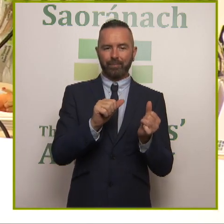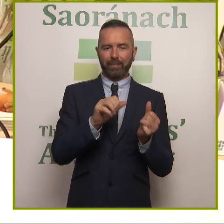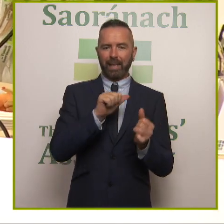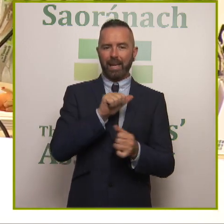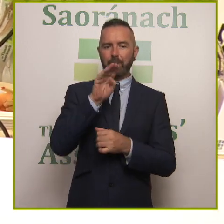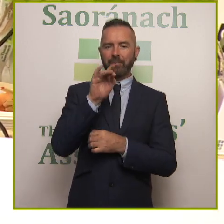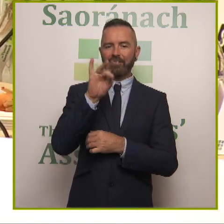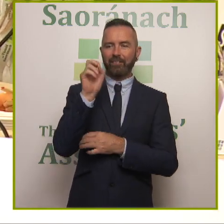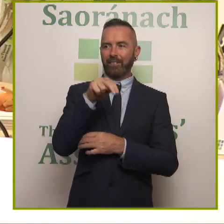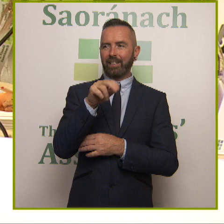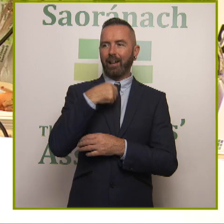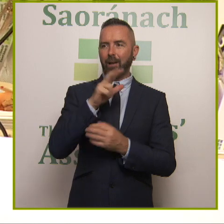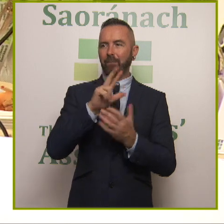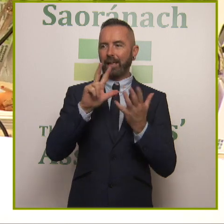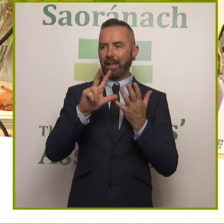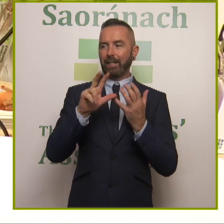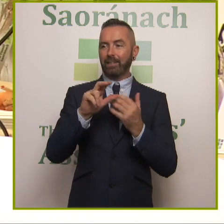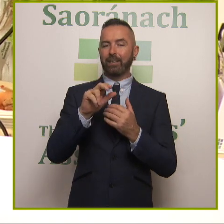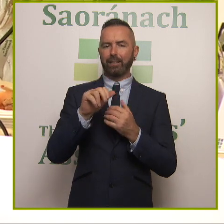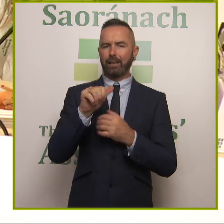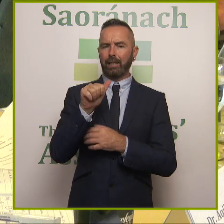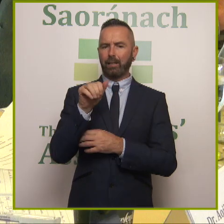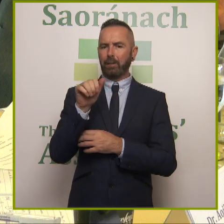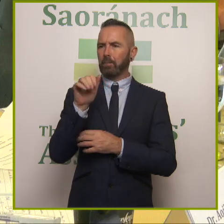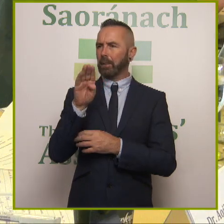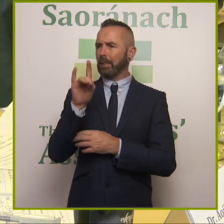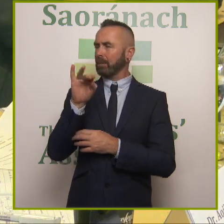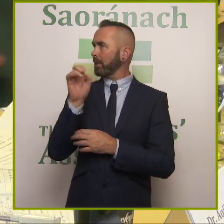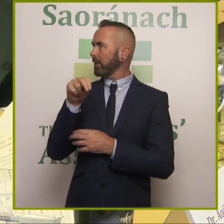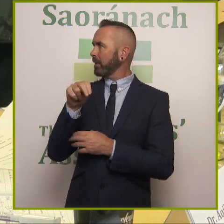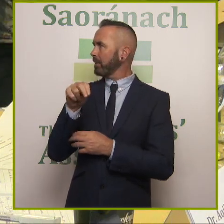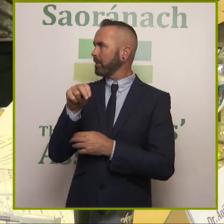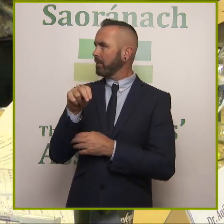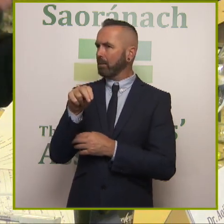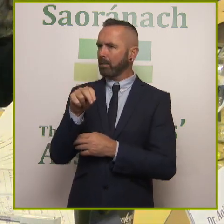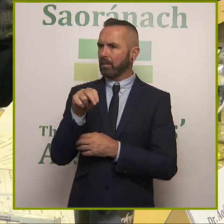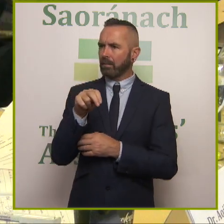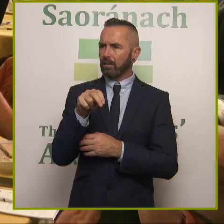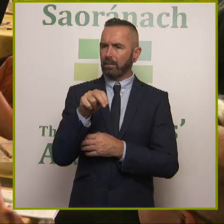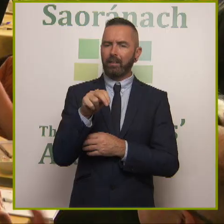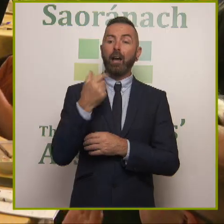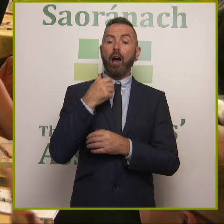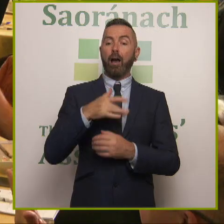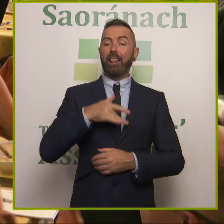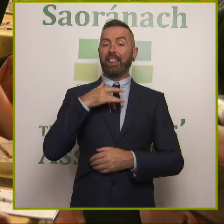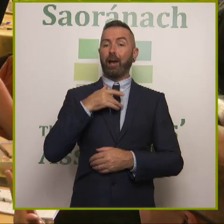I'm 8 and I live in Nath. Lovely. Thank you all for being here. No more than our own.